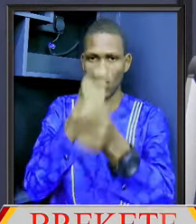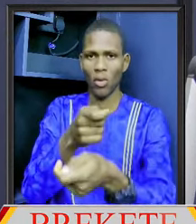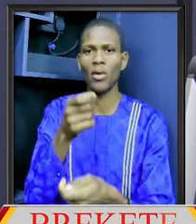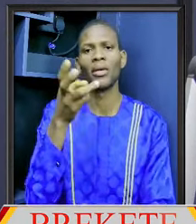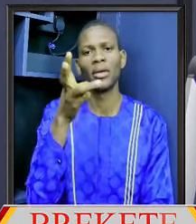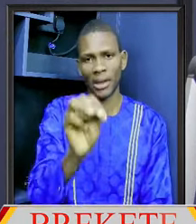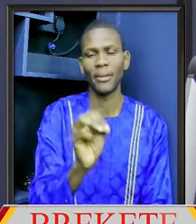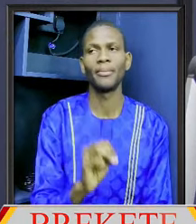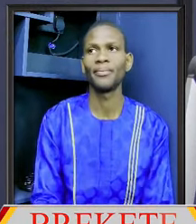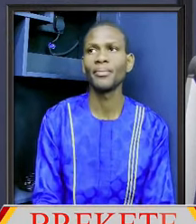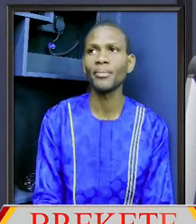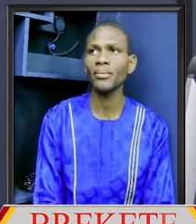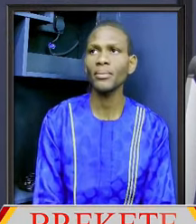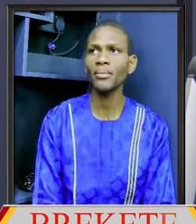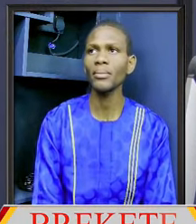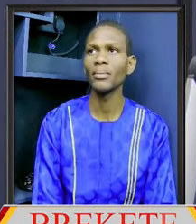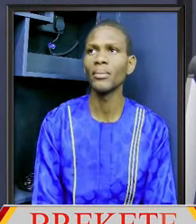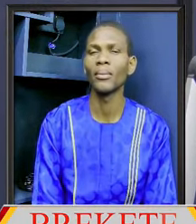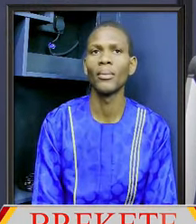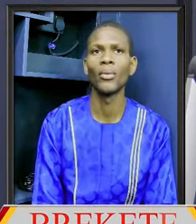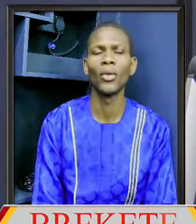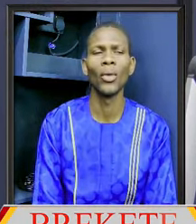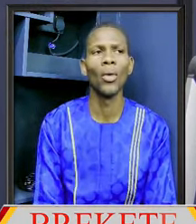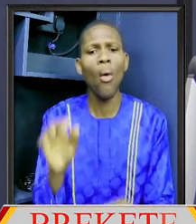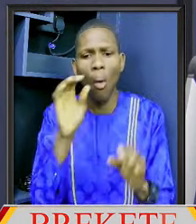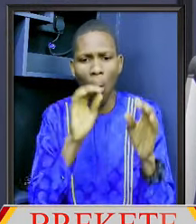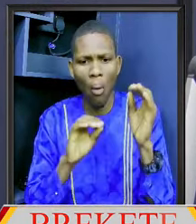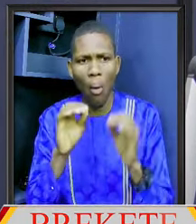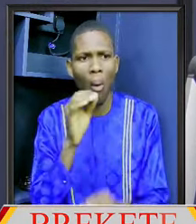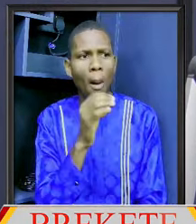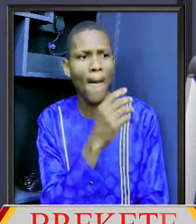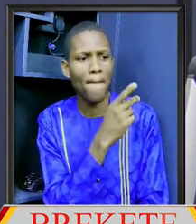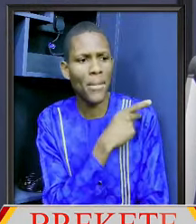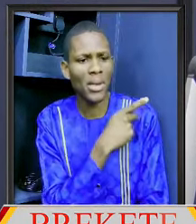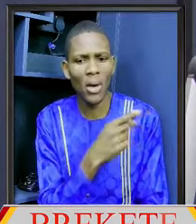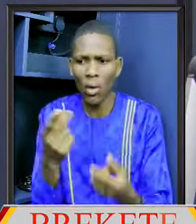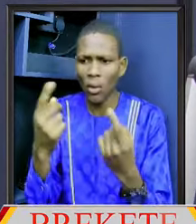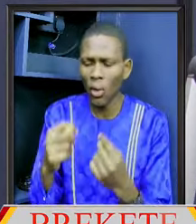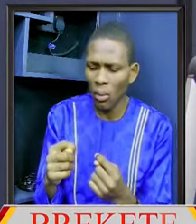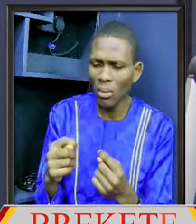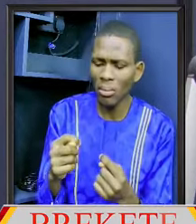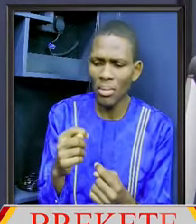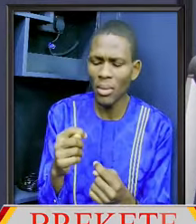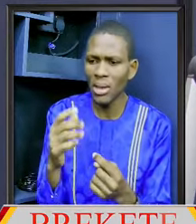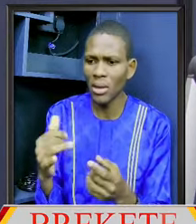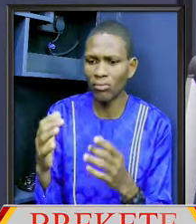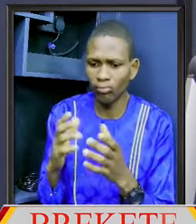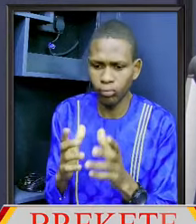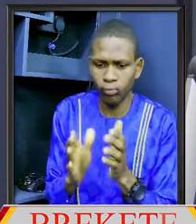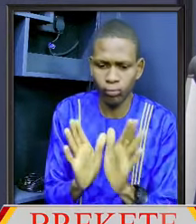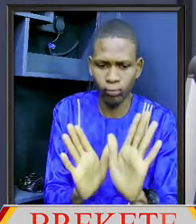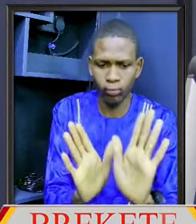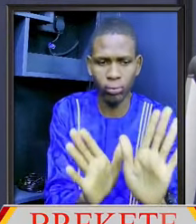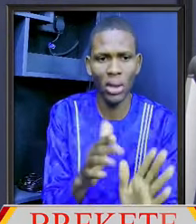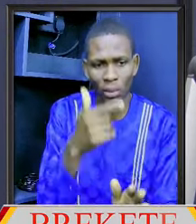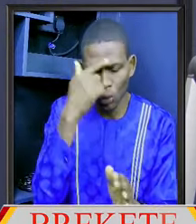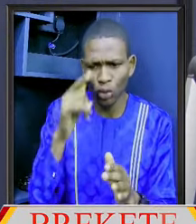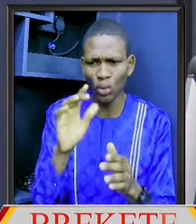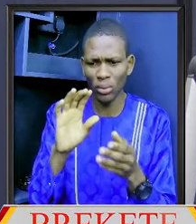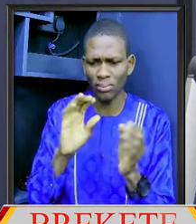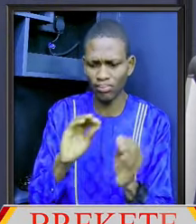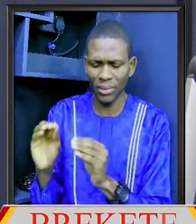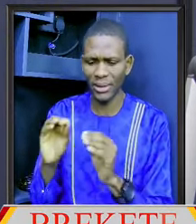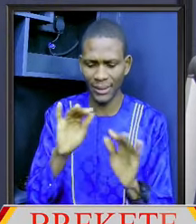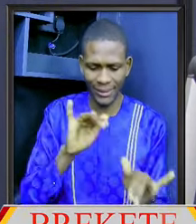understand. Yes, sir. Oh, patient come. They rush them. They, because you set standard for your